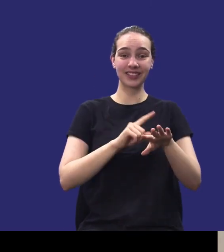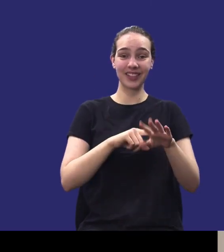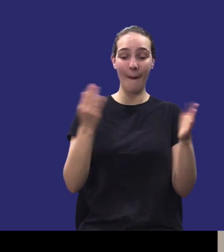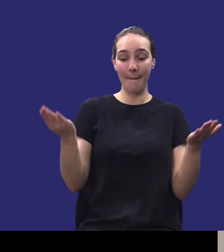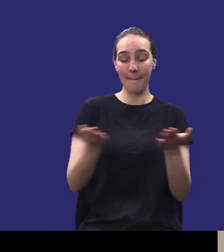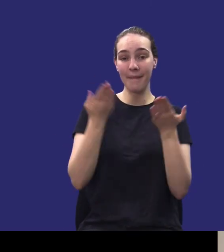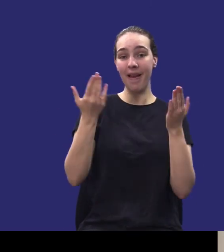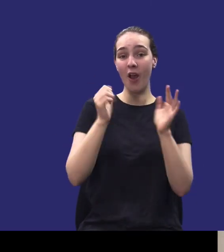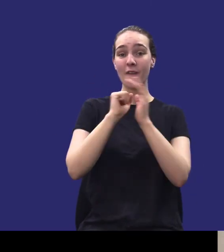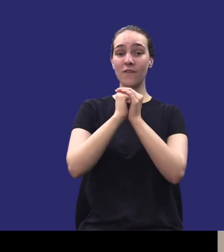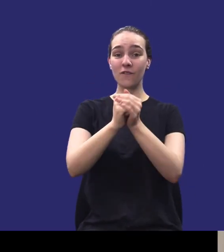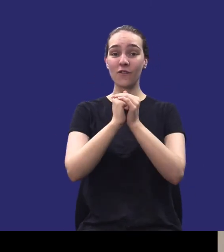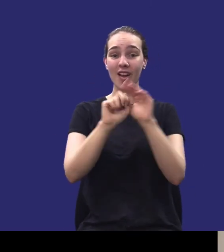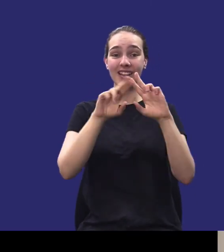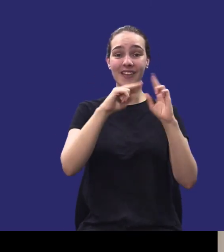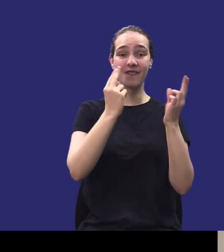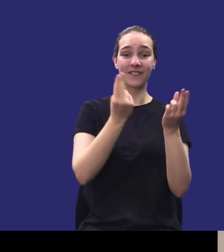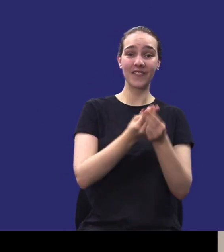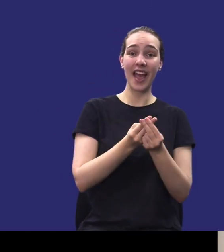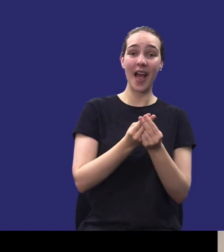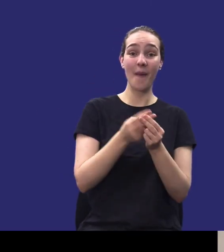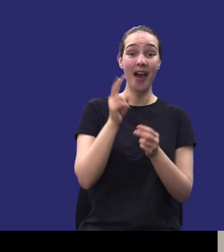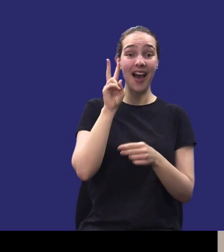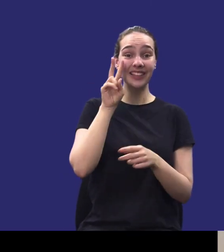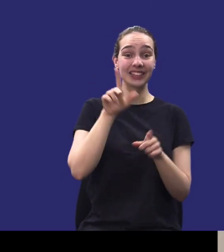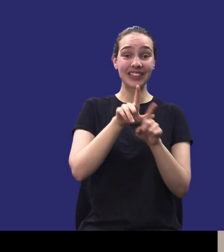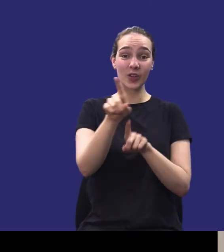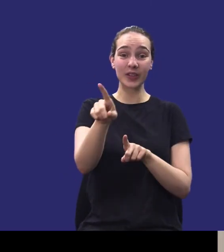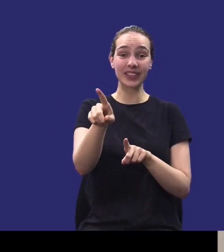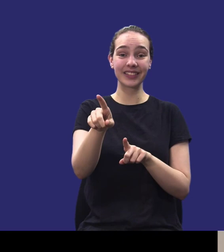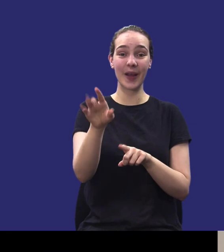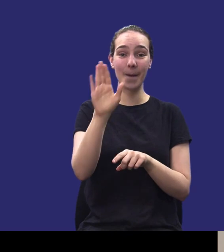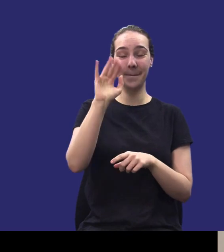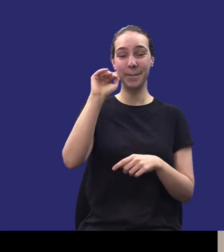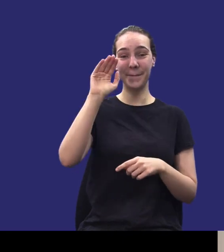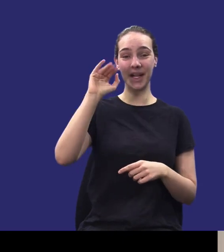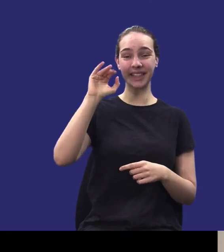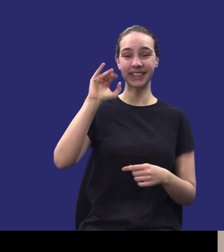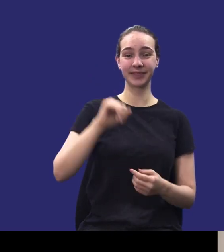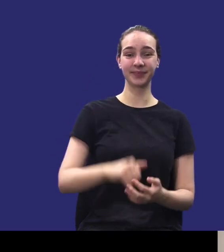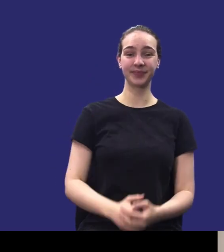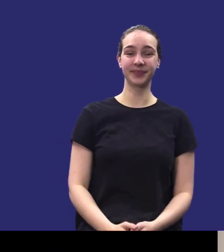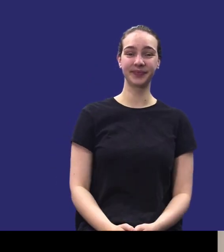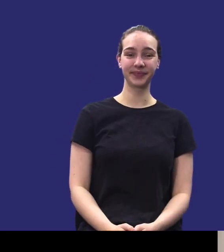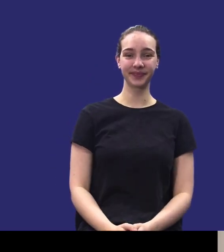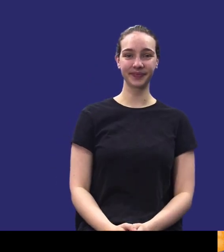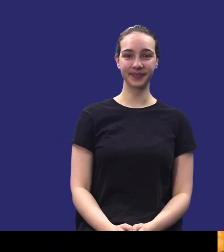it with your friends and your family. I'll see you next week. Bye.